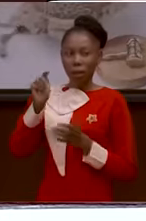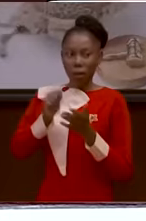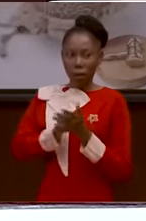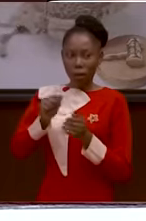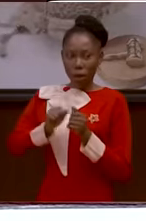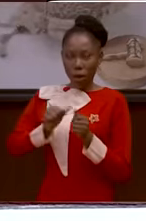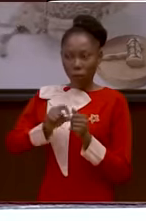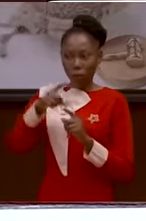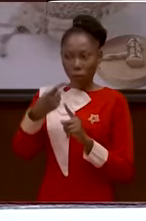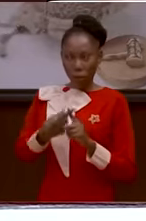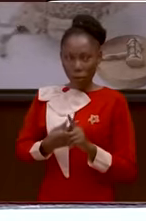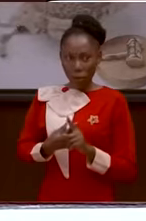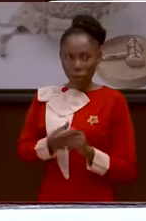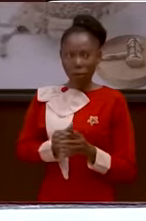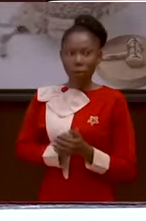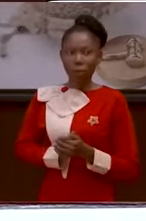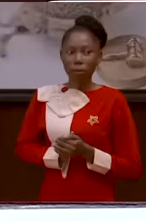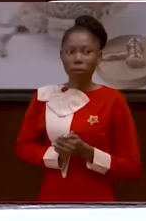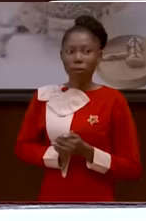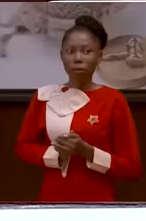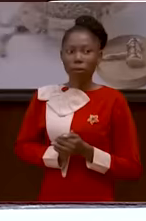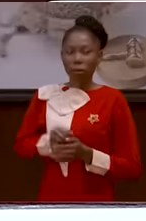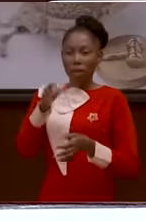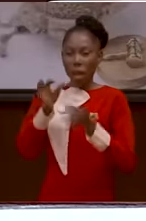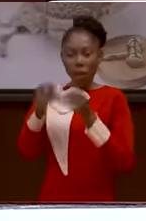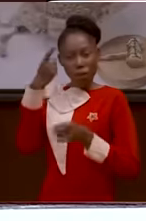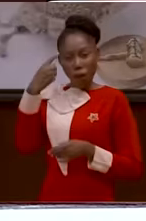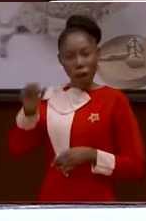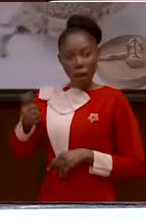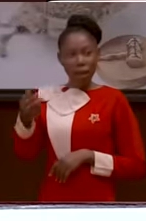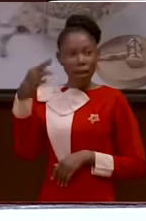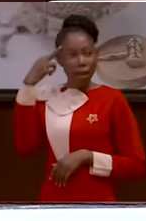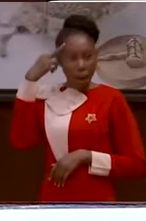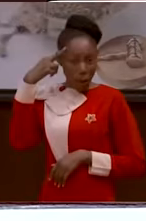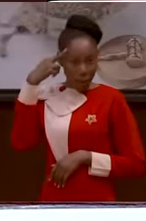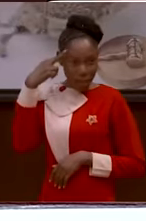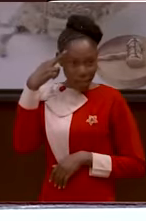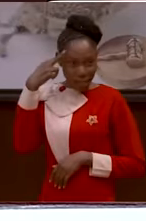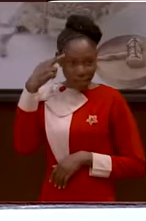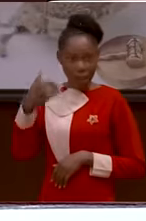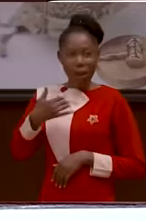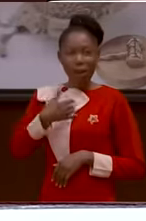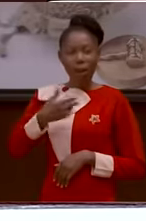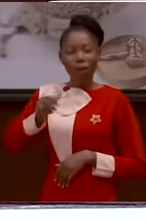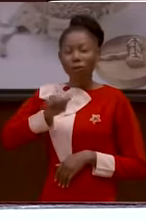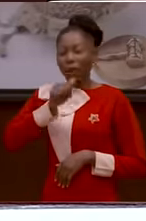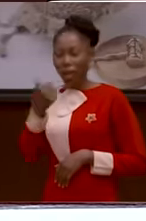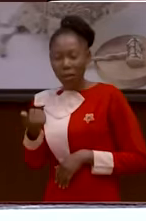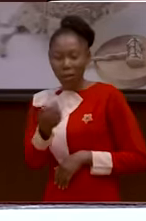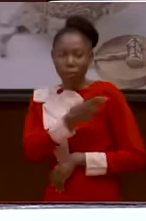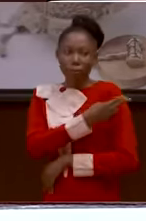naira on a monthly basis for now. If for any reason there is medical